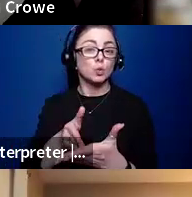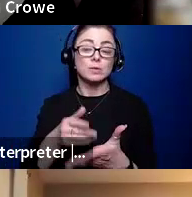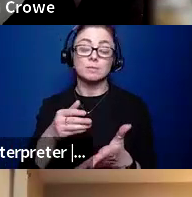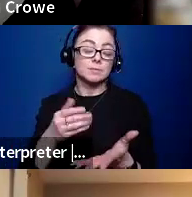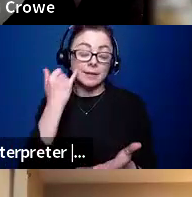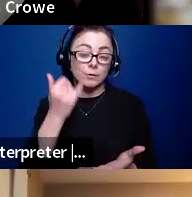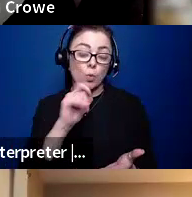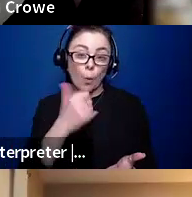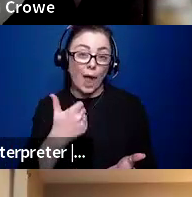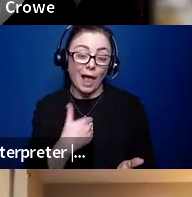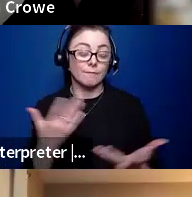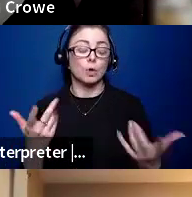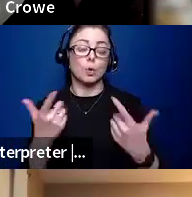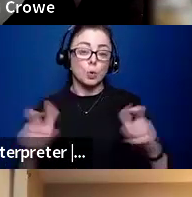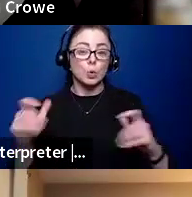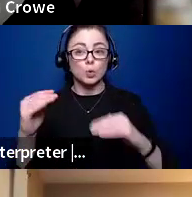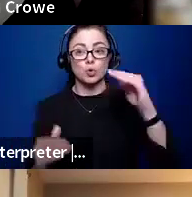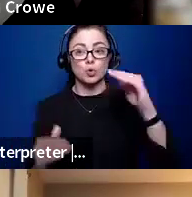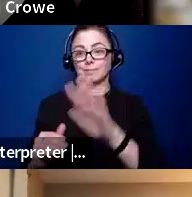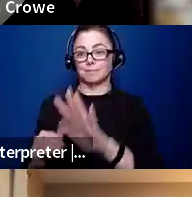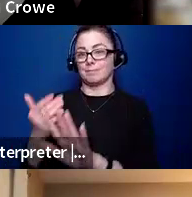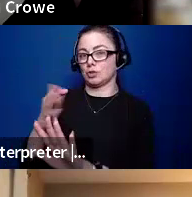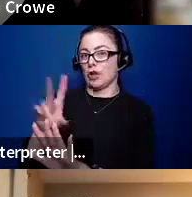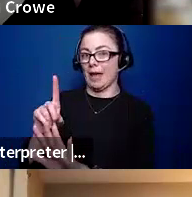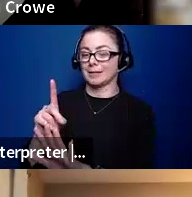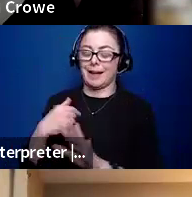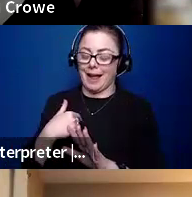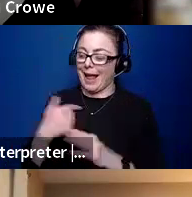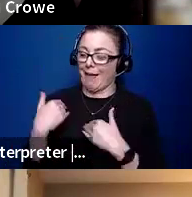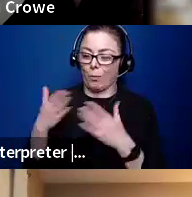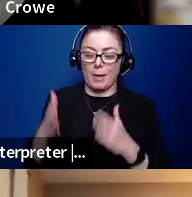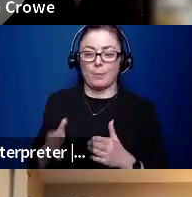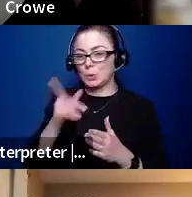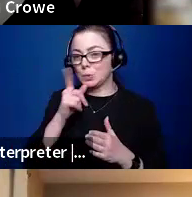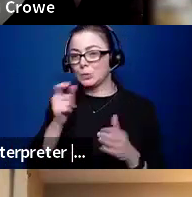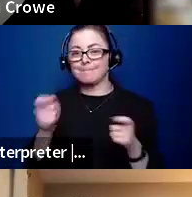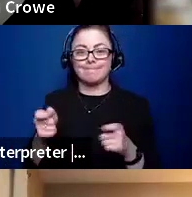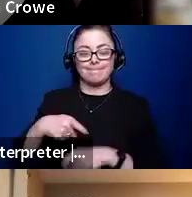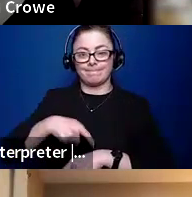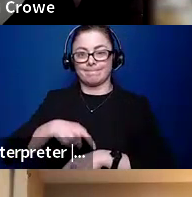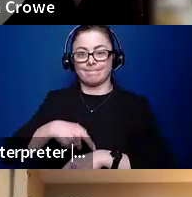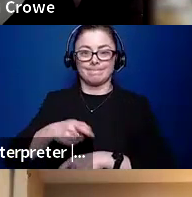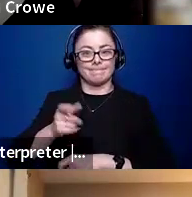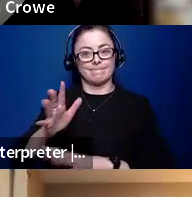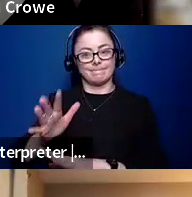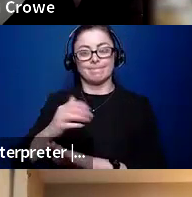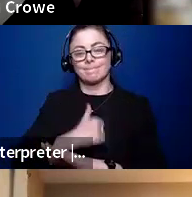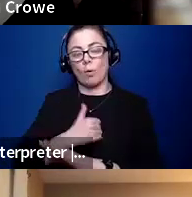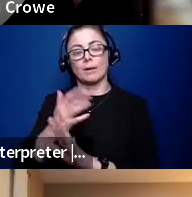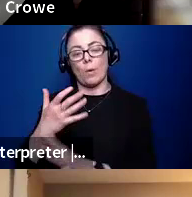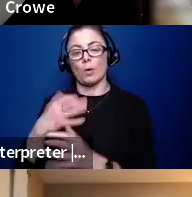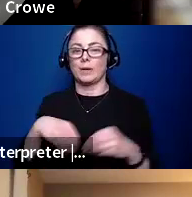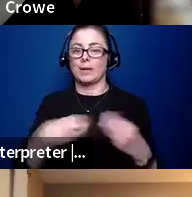huge disadvantage. And Chad, I'd have to be the person that kind of keeps giving people another opportunity, but thank